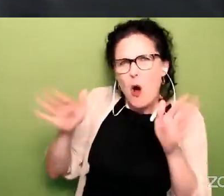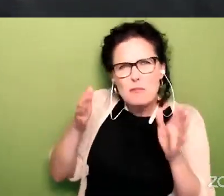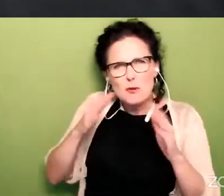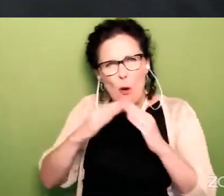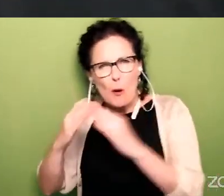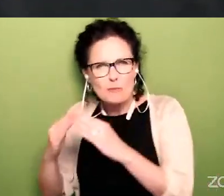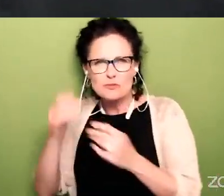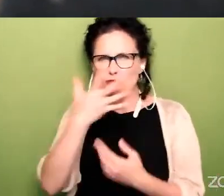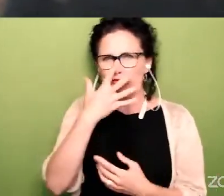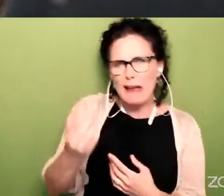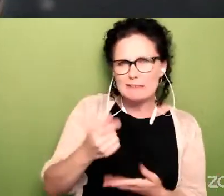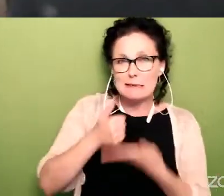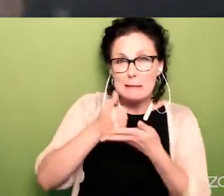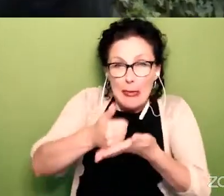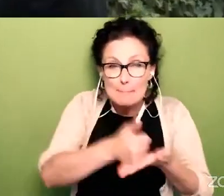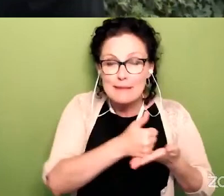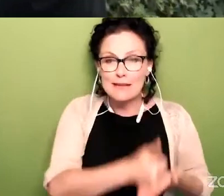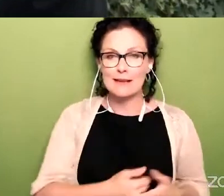She'll be all right, Bulbear.